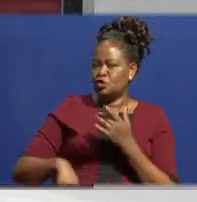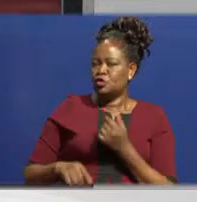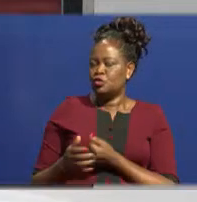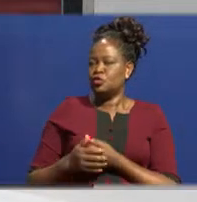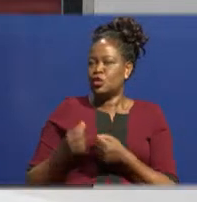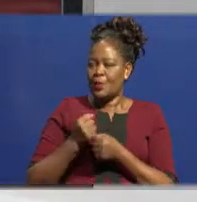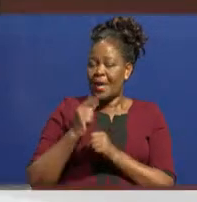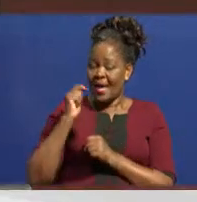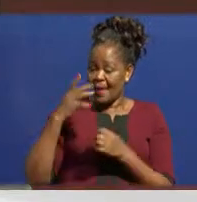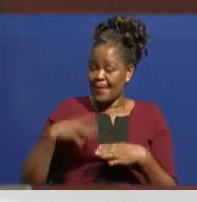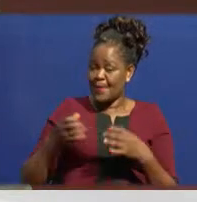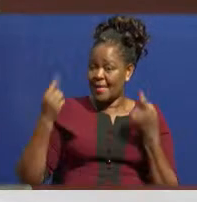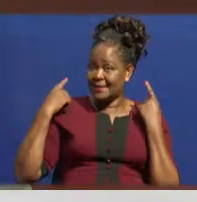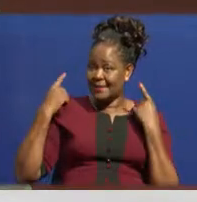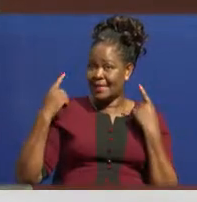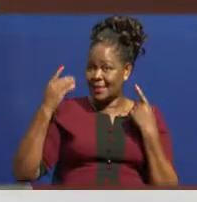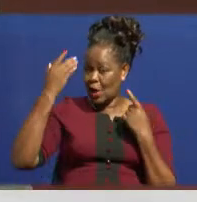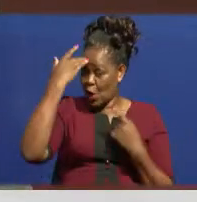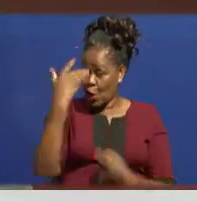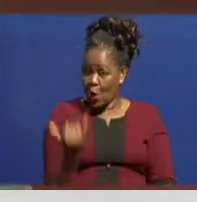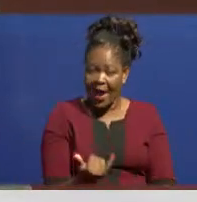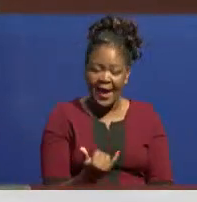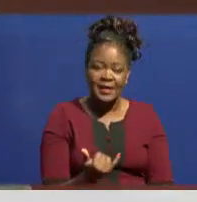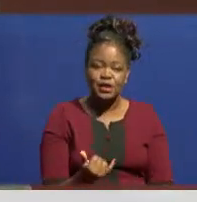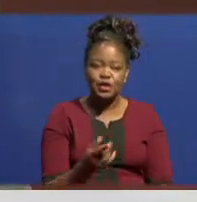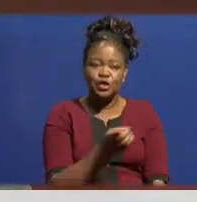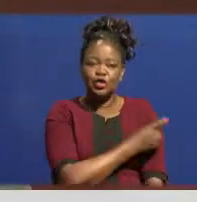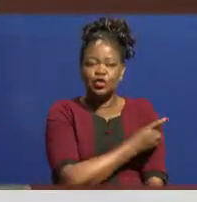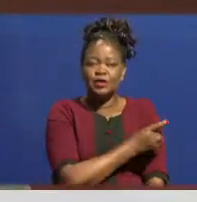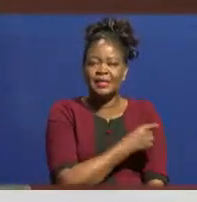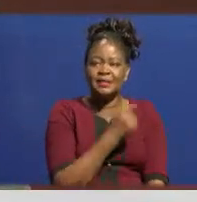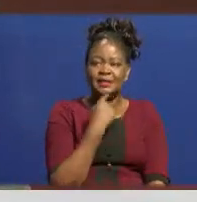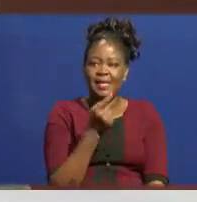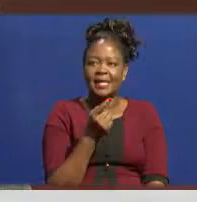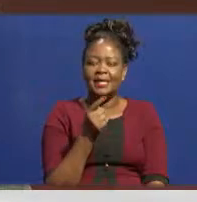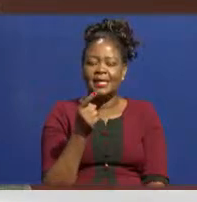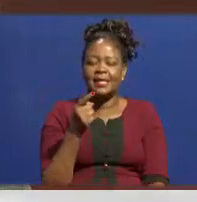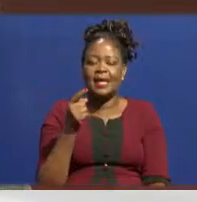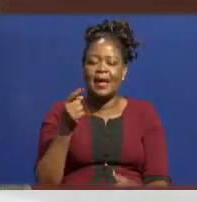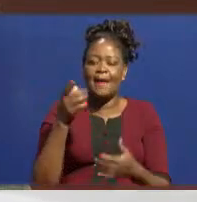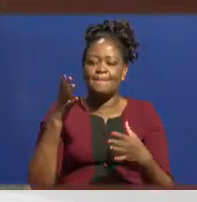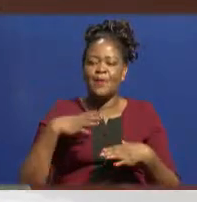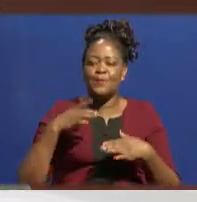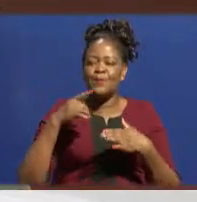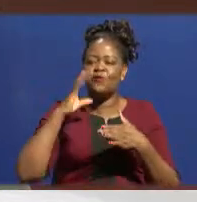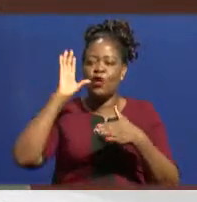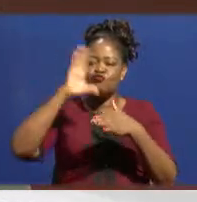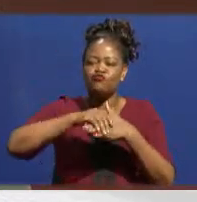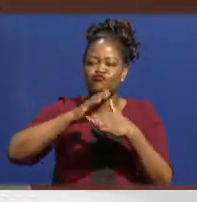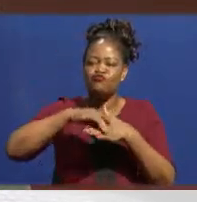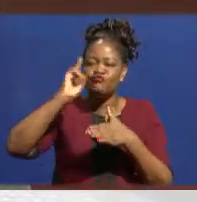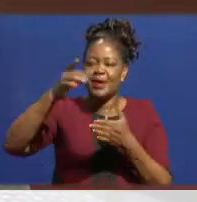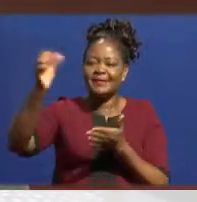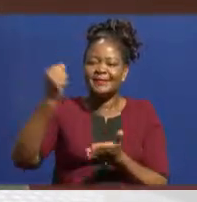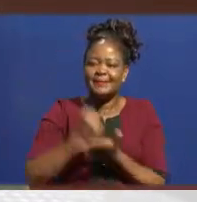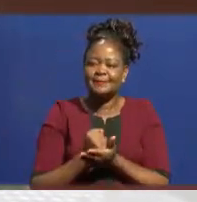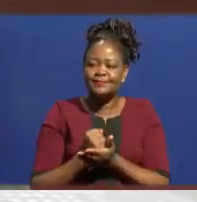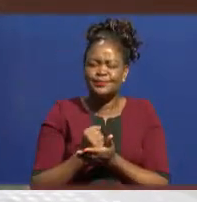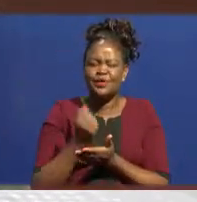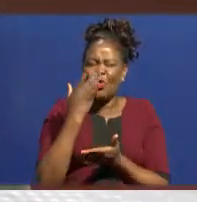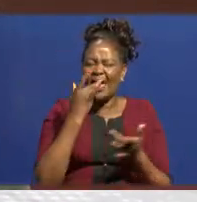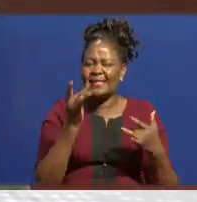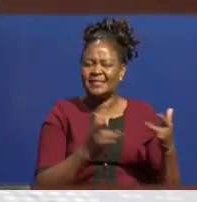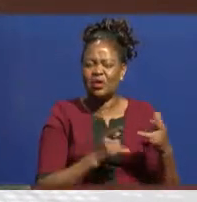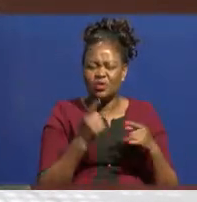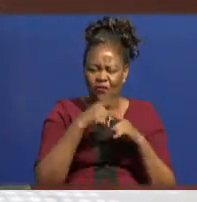make Kenyans understand why doctors are saying interns must be employed. You know, people might think that, why is it a concern